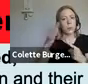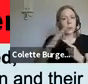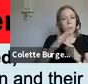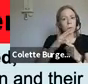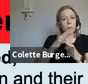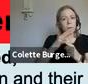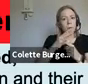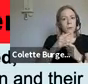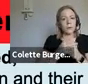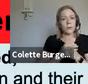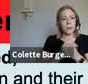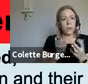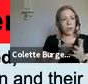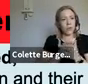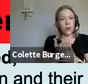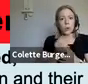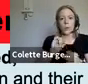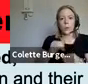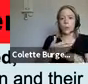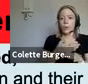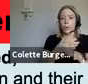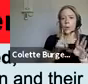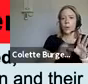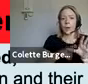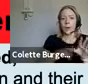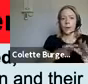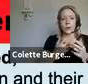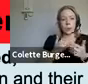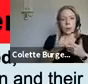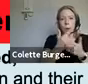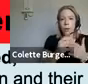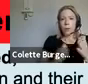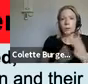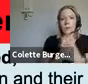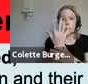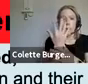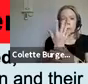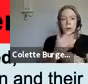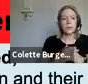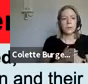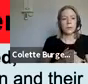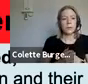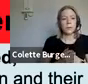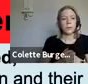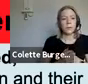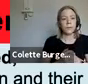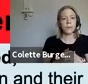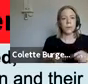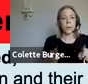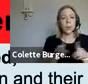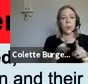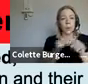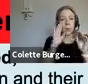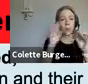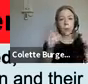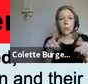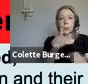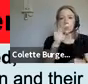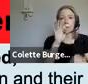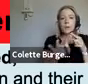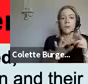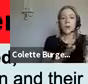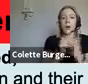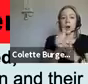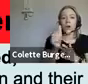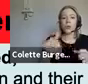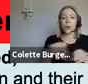children's formative years when these values are developing. They also address specific cultural context and different